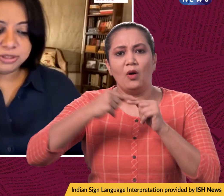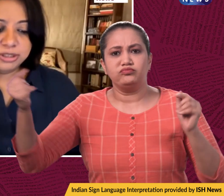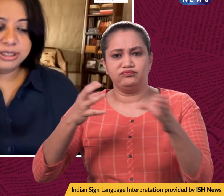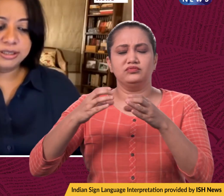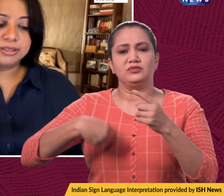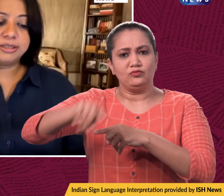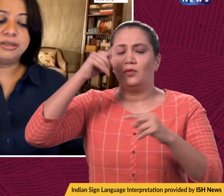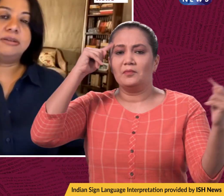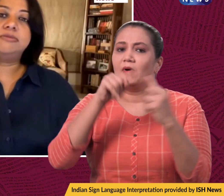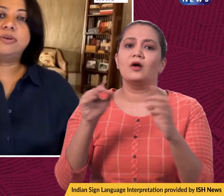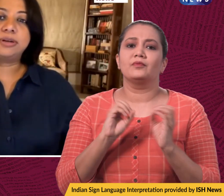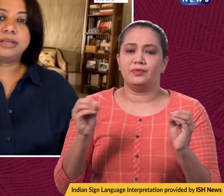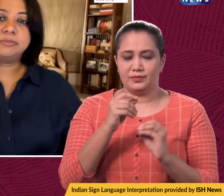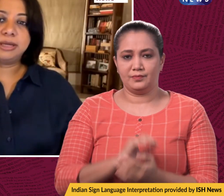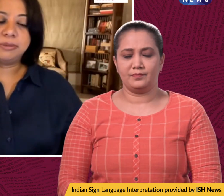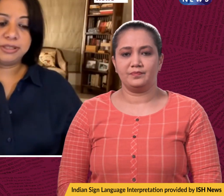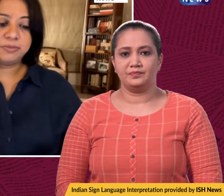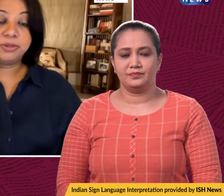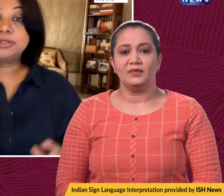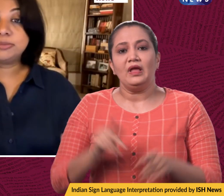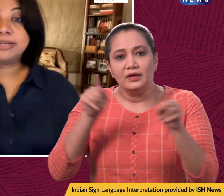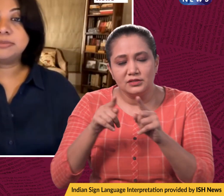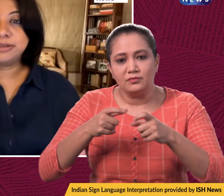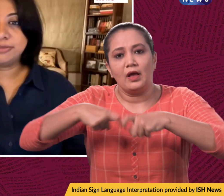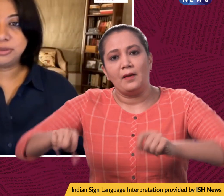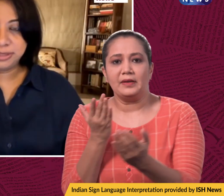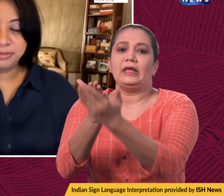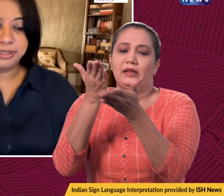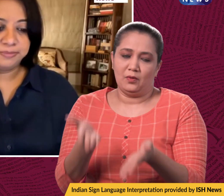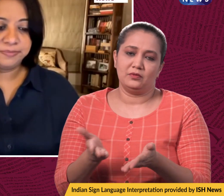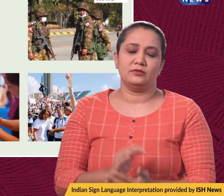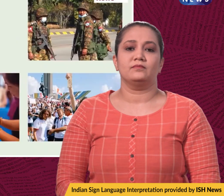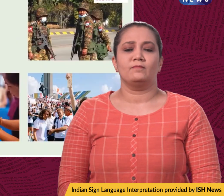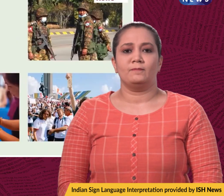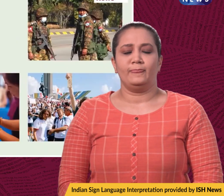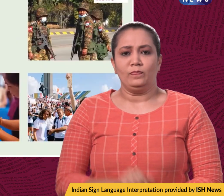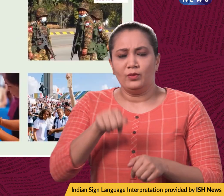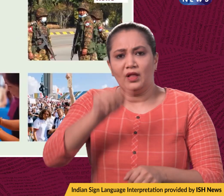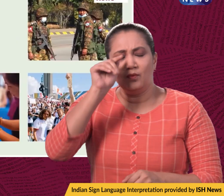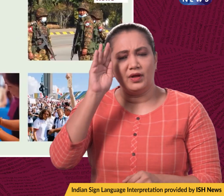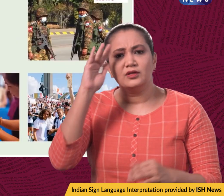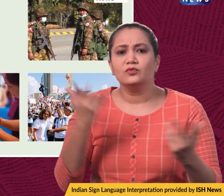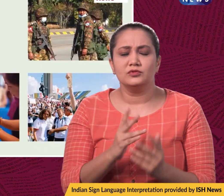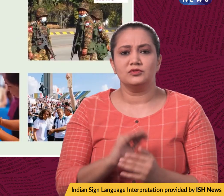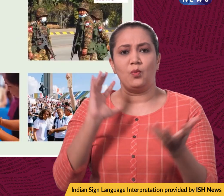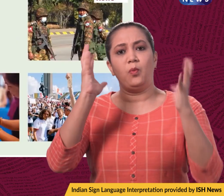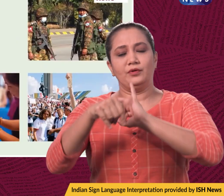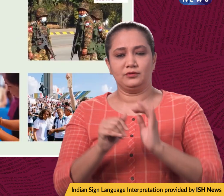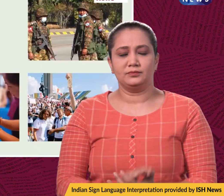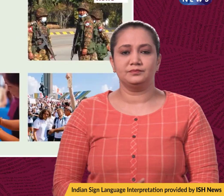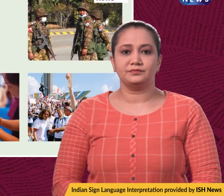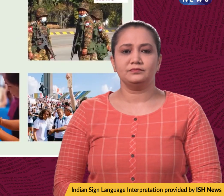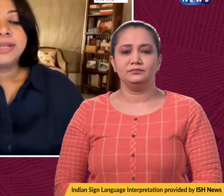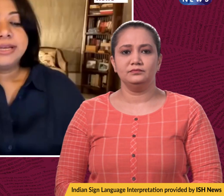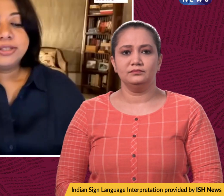several opposition leaders for its makeup at this point, which is why it has been referred to a committee. Let's take a look now at news coming in from across